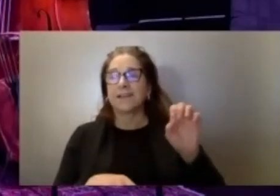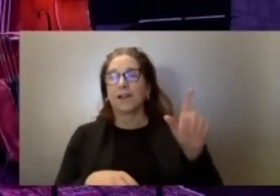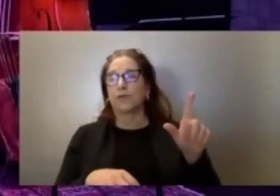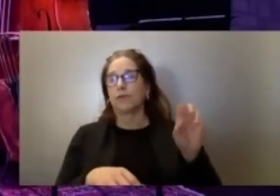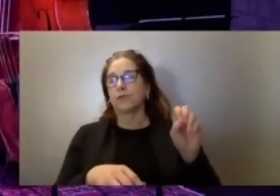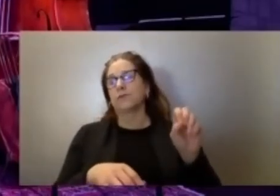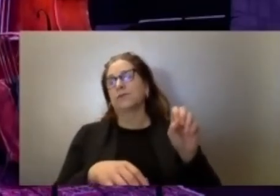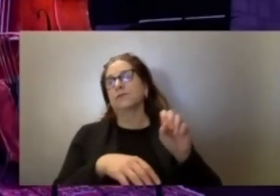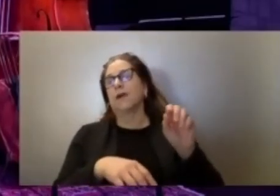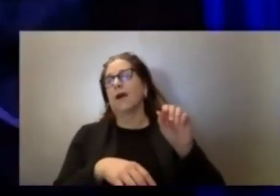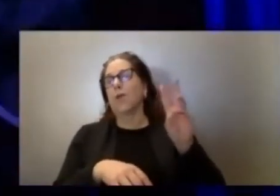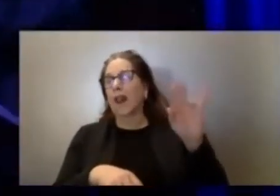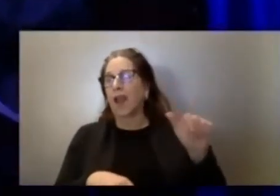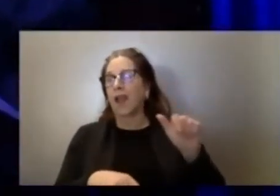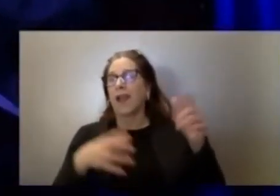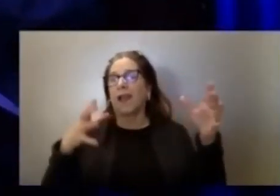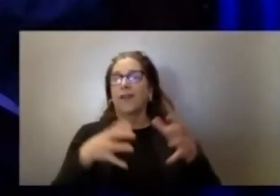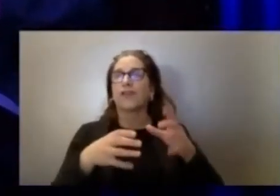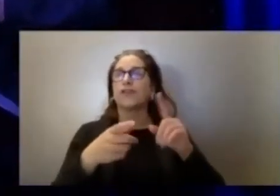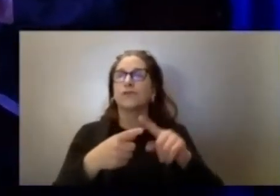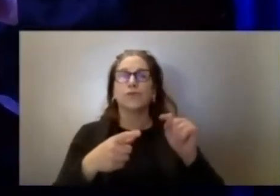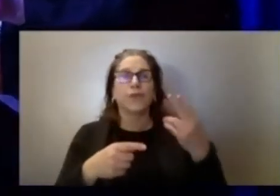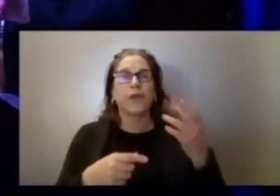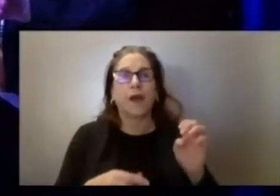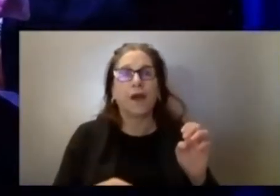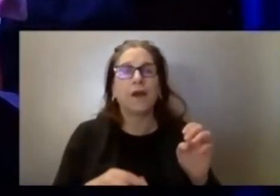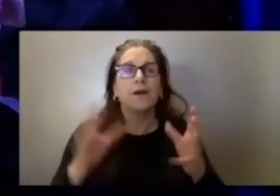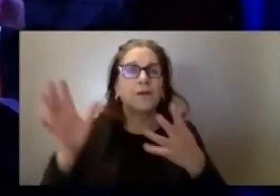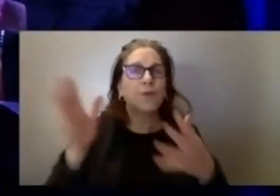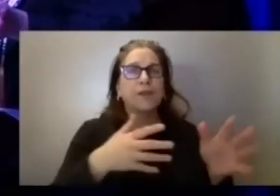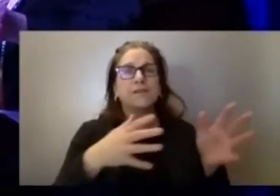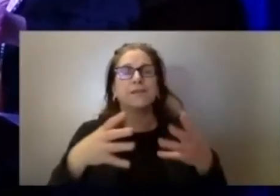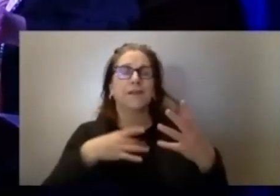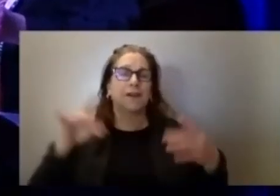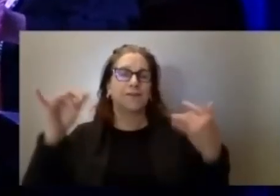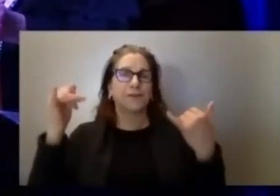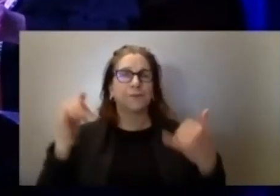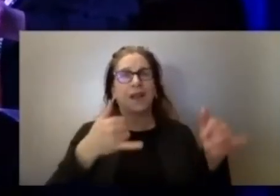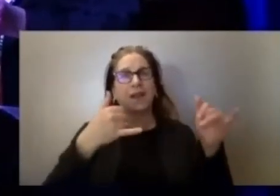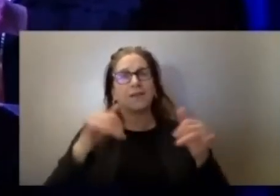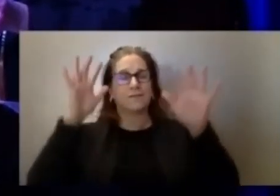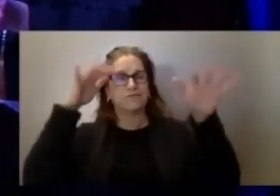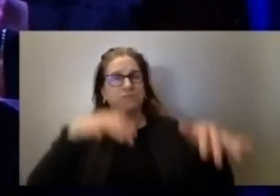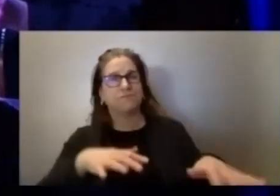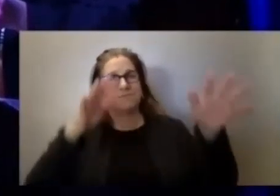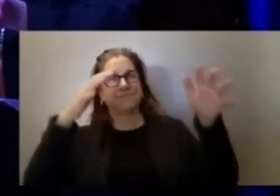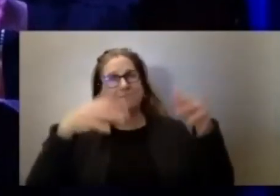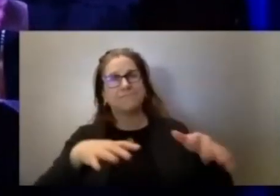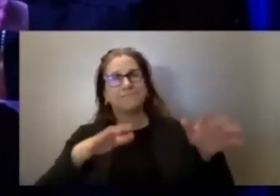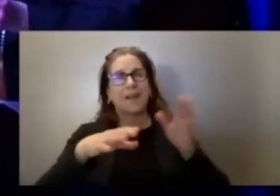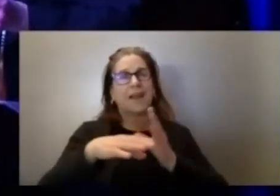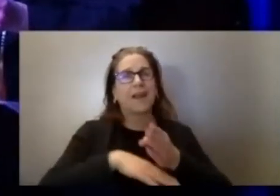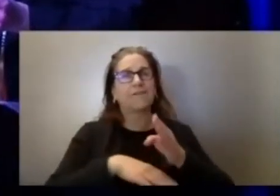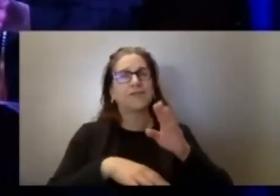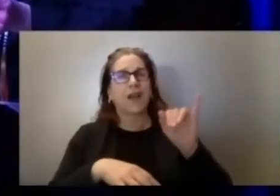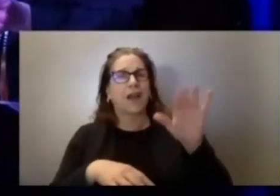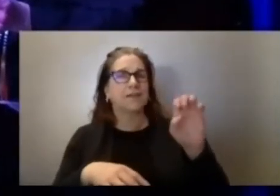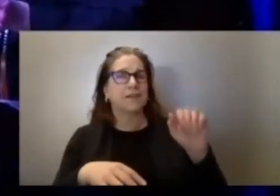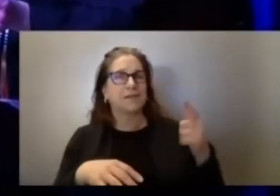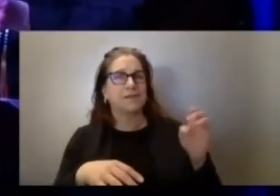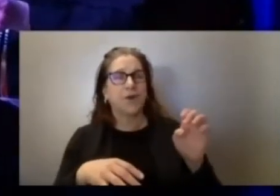St. Louis, Willie Cather to the north, and don't forget Charlie Parker. The winds like to play as they fly off the Rockies